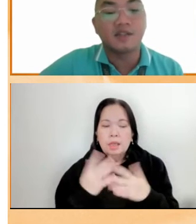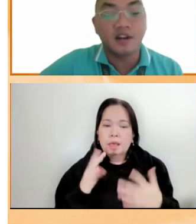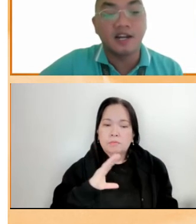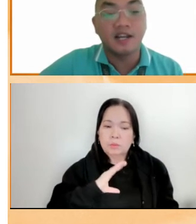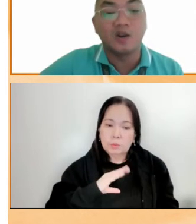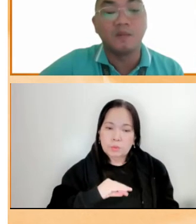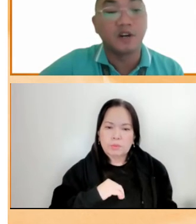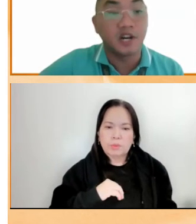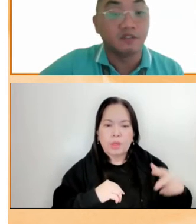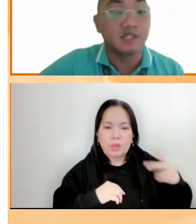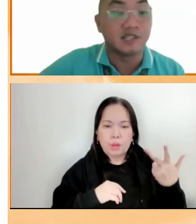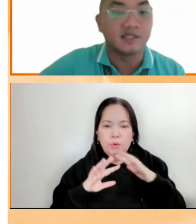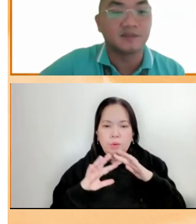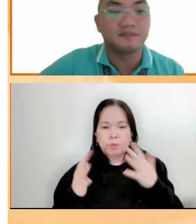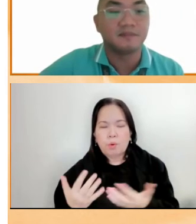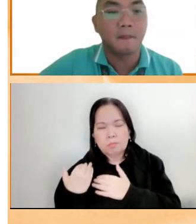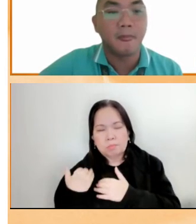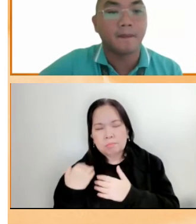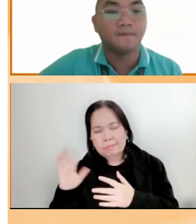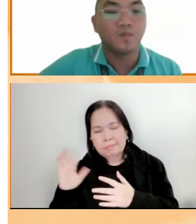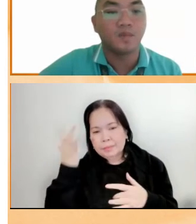ranks third in global burden of diseases.